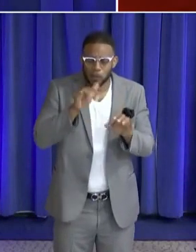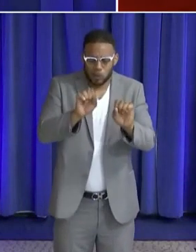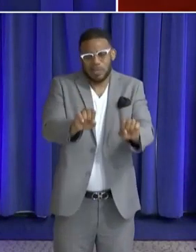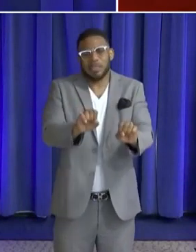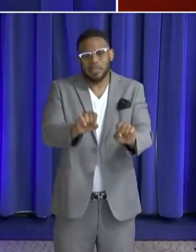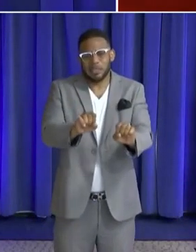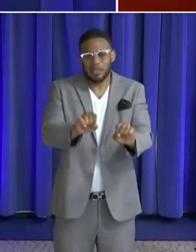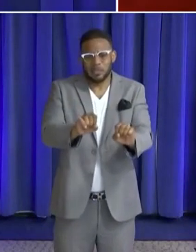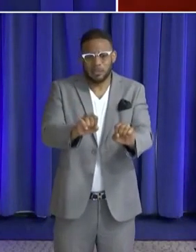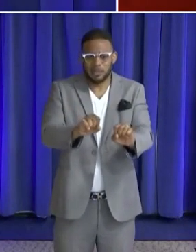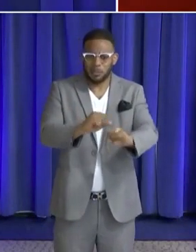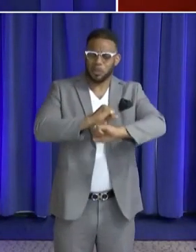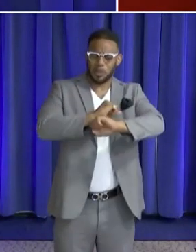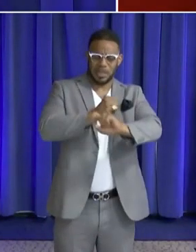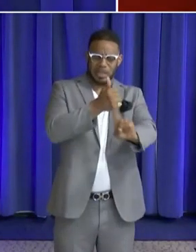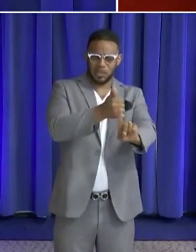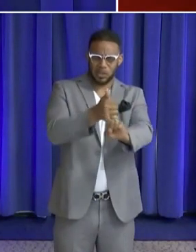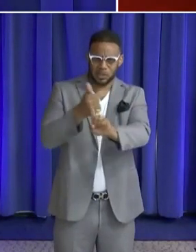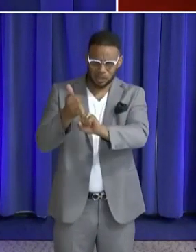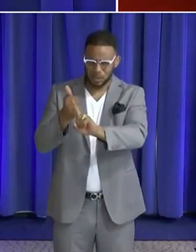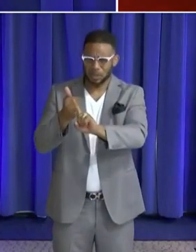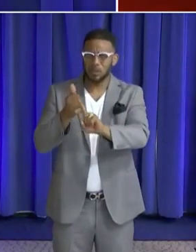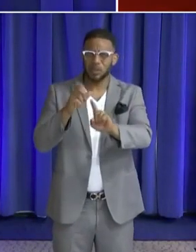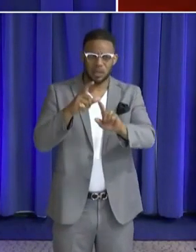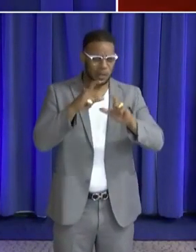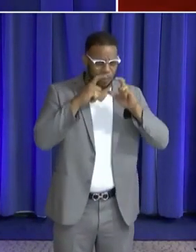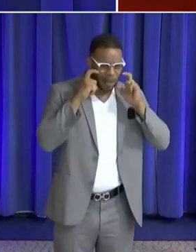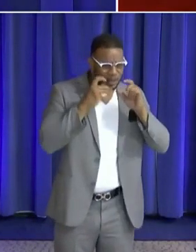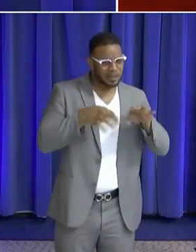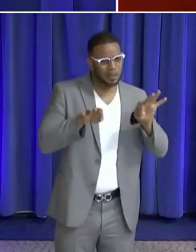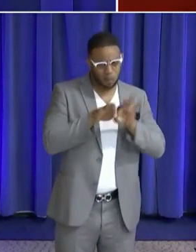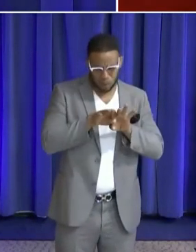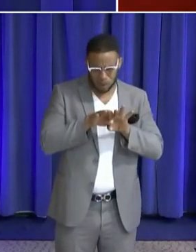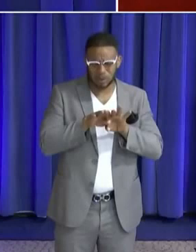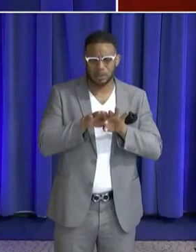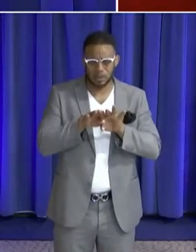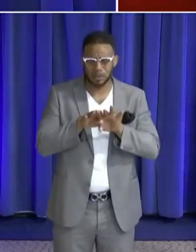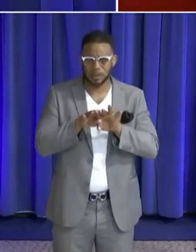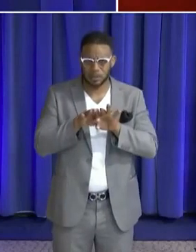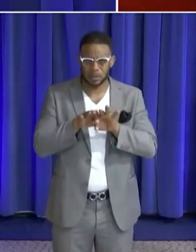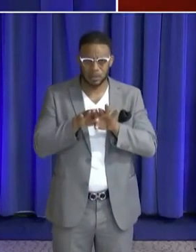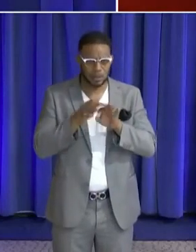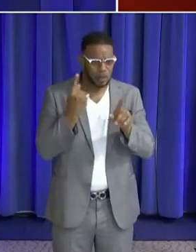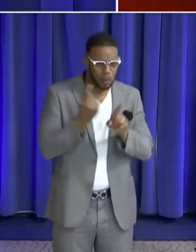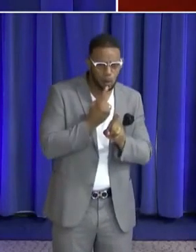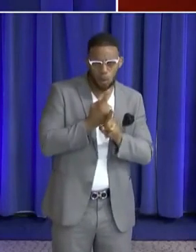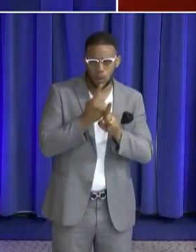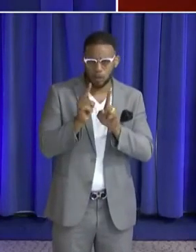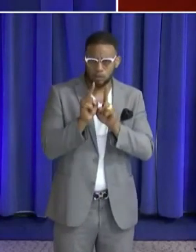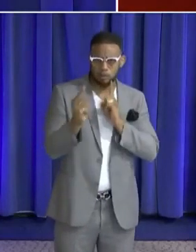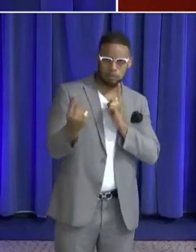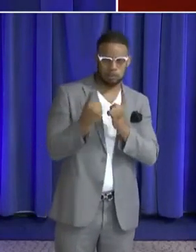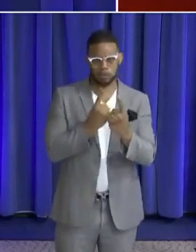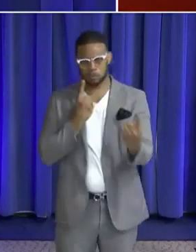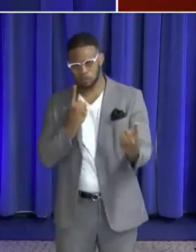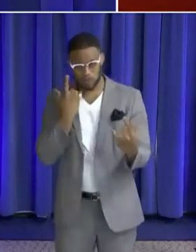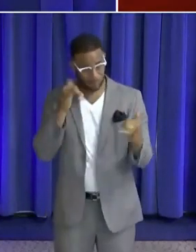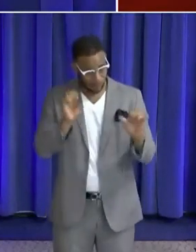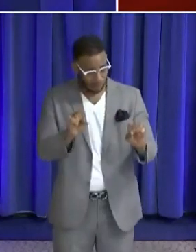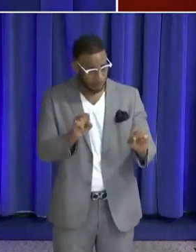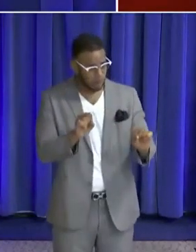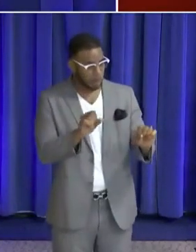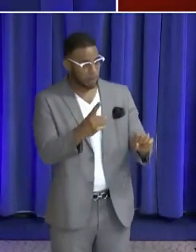can protect themselves and others by wearing masks and appropriately social distancing if they can. And